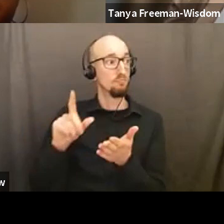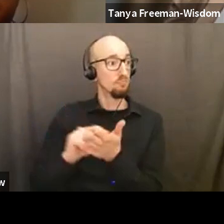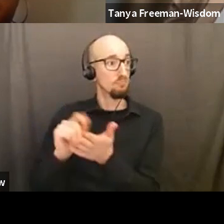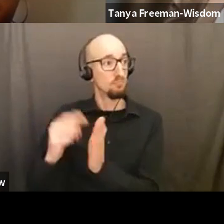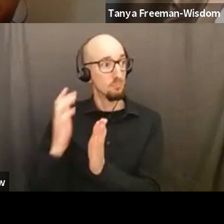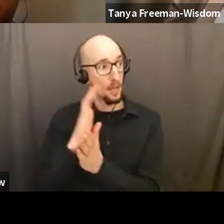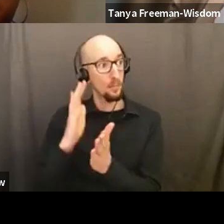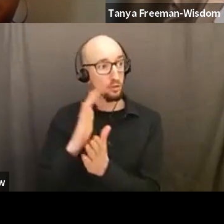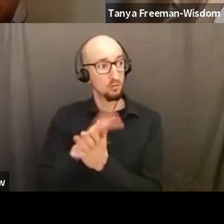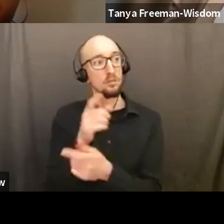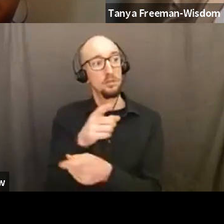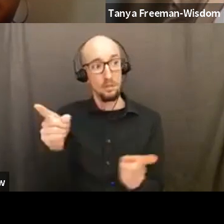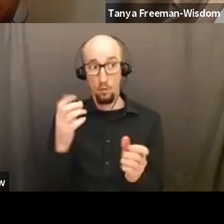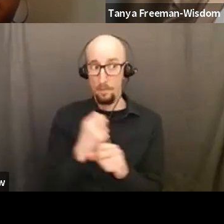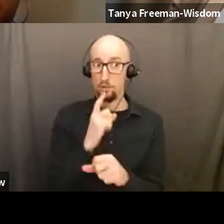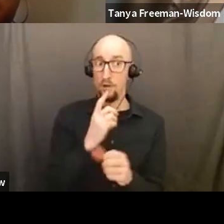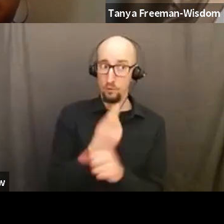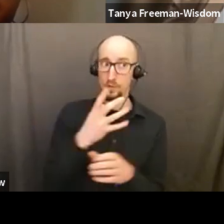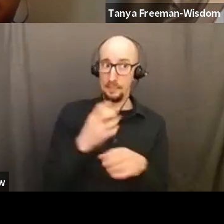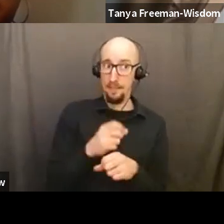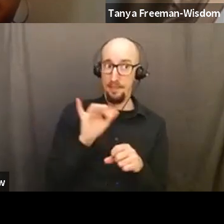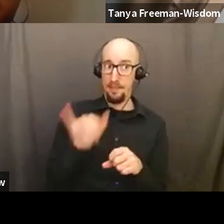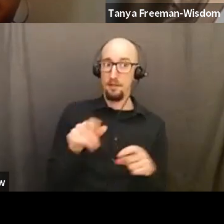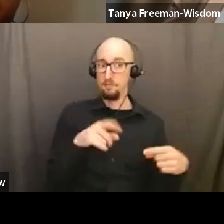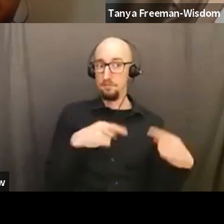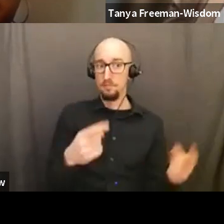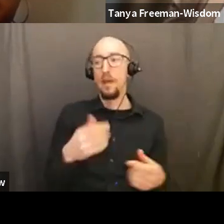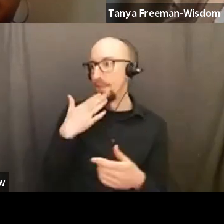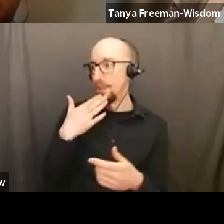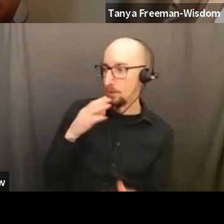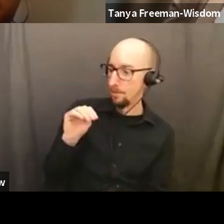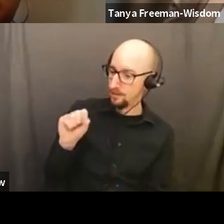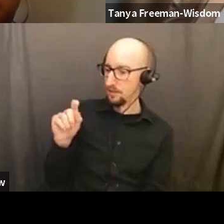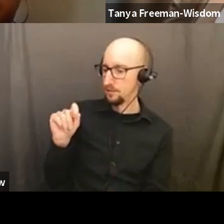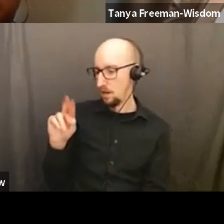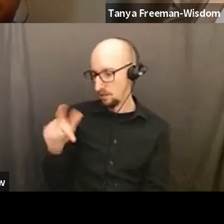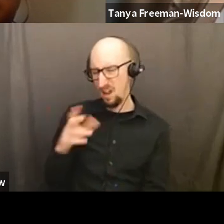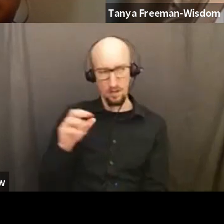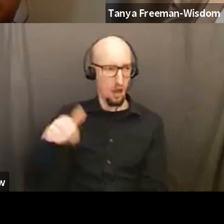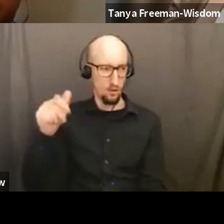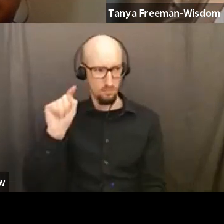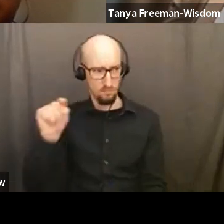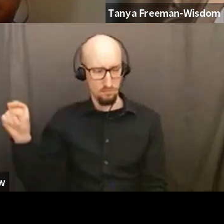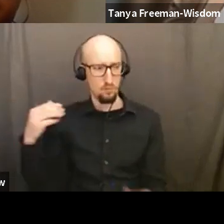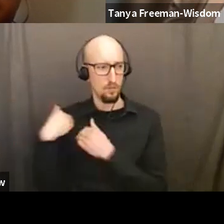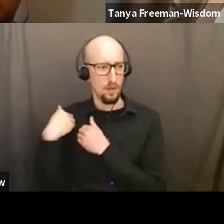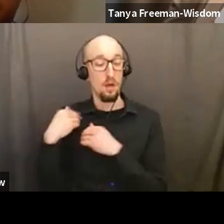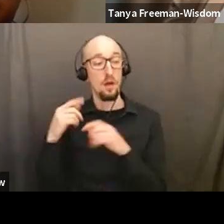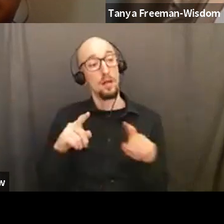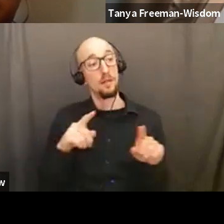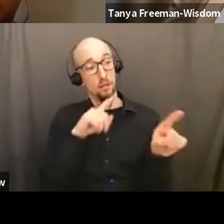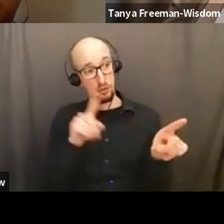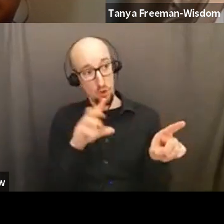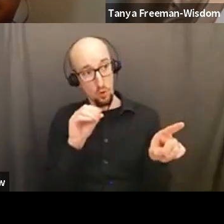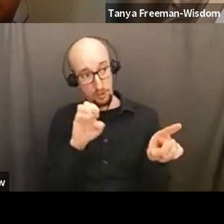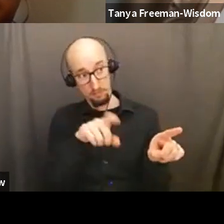thanks to Ms. Tung and others. But, and just in response to Zoe, I